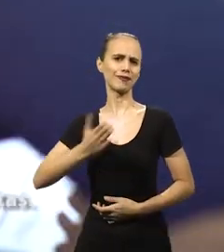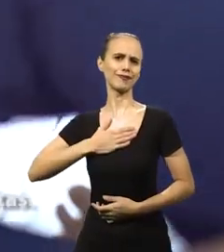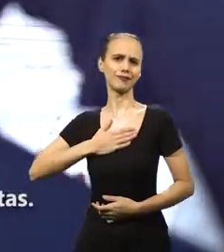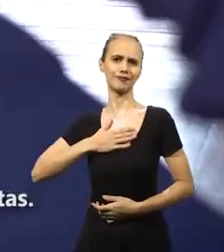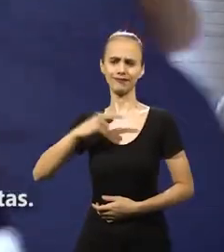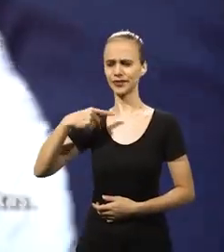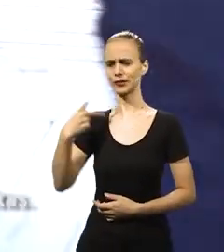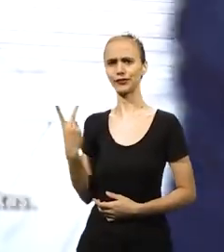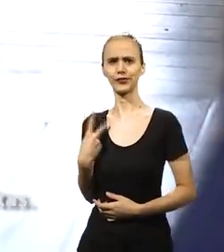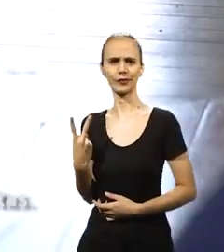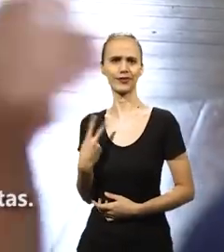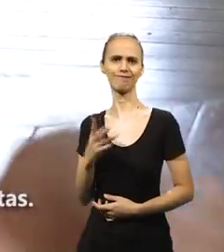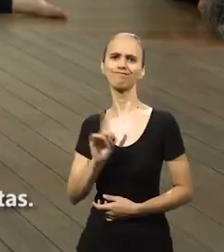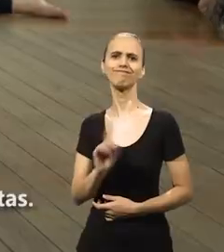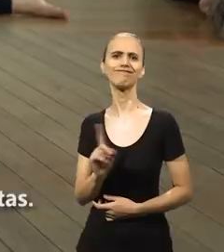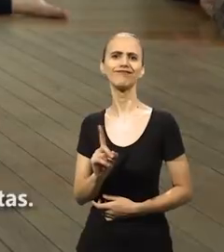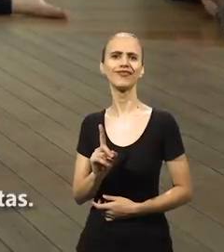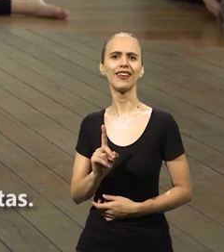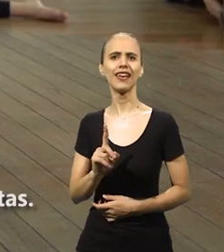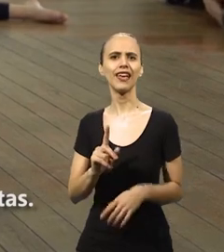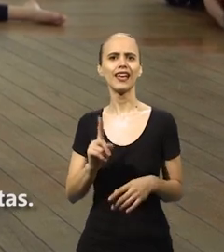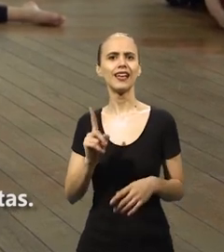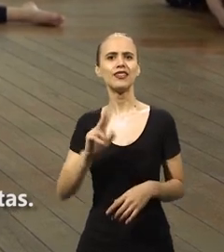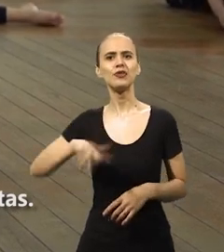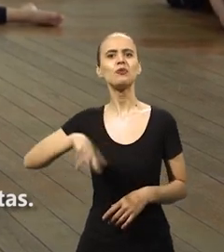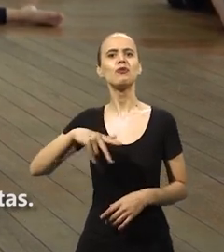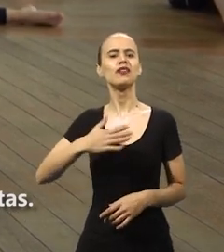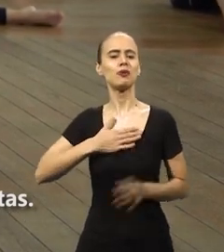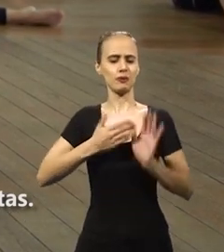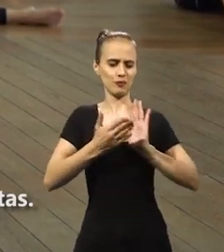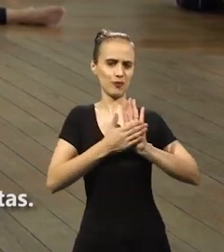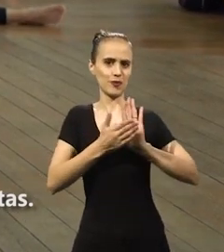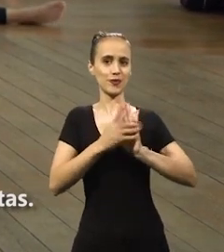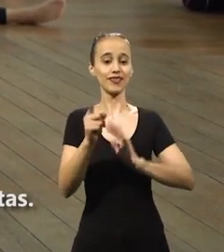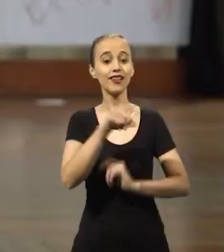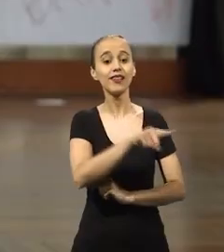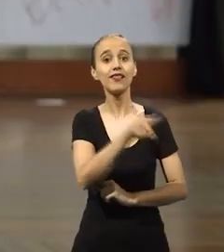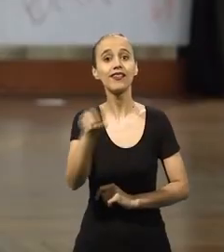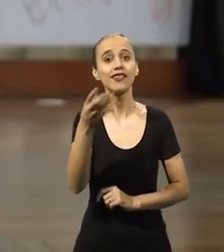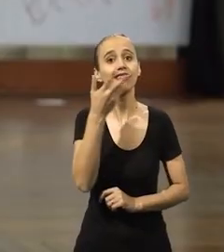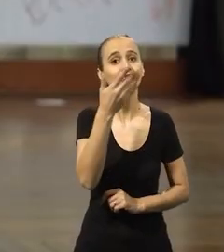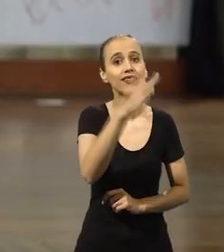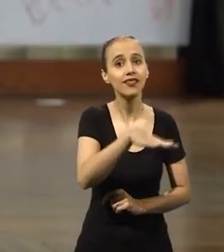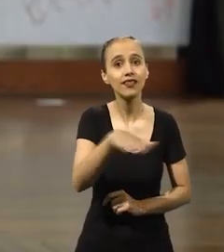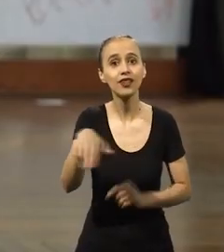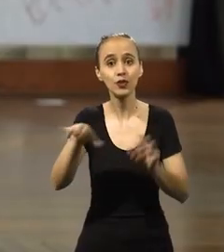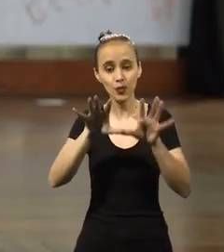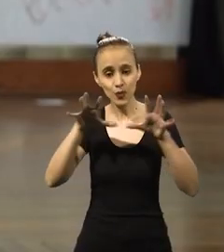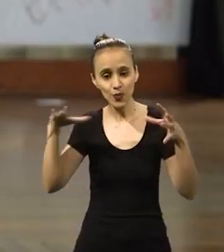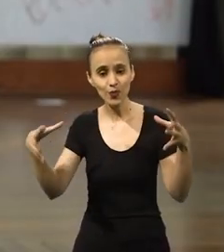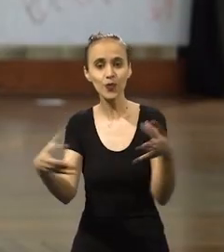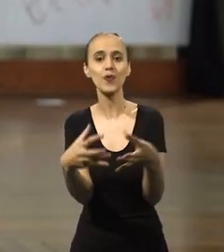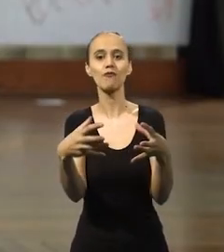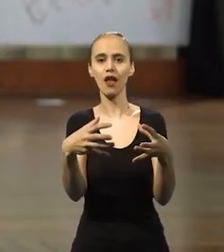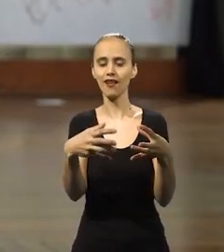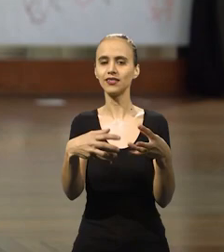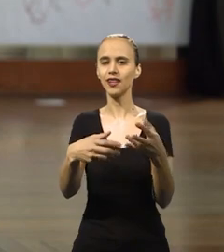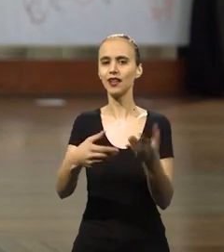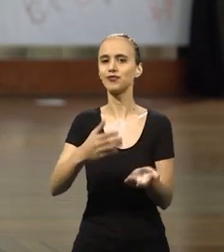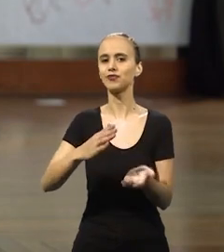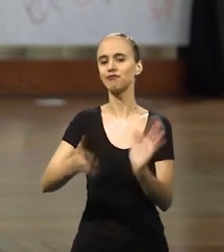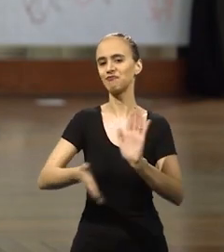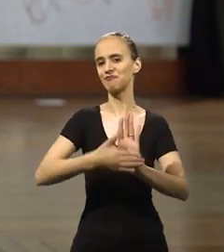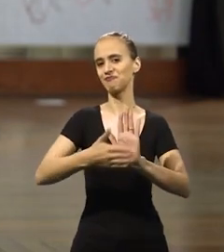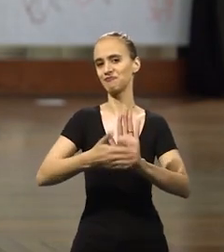it's not us, once again, it's not us designing the proposals. It's for real something collective.